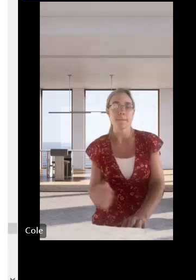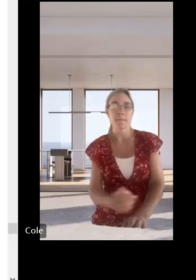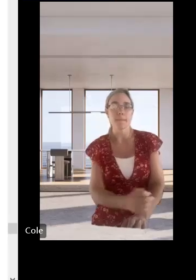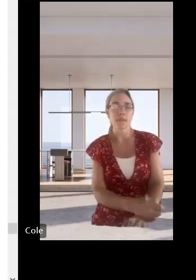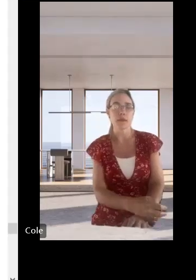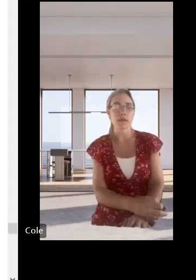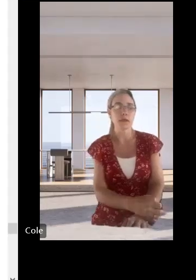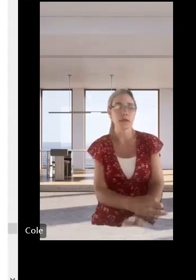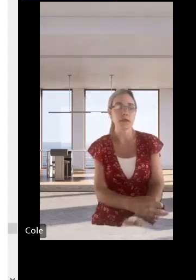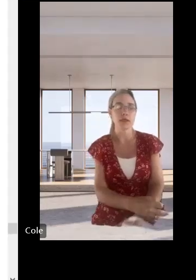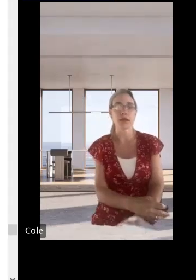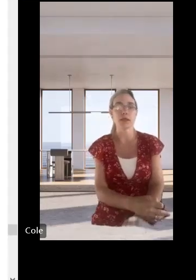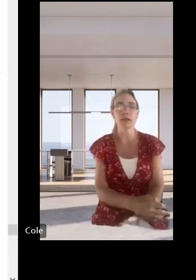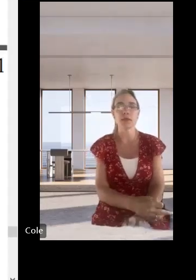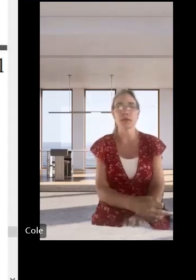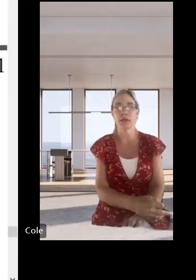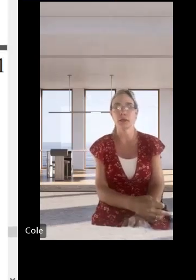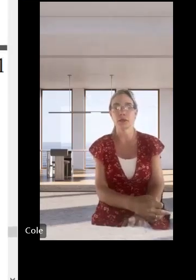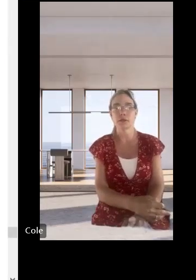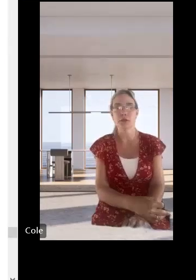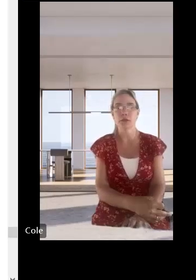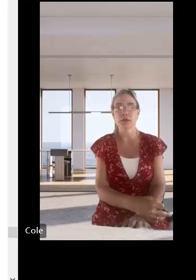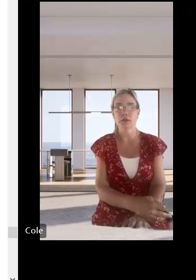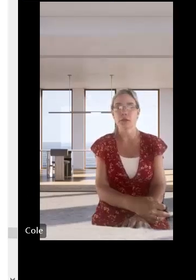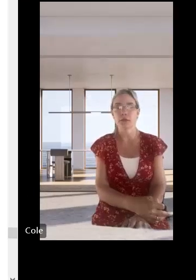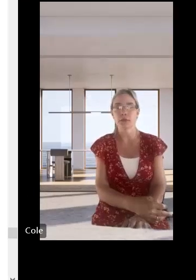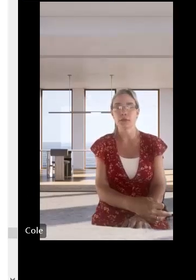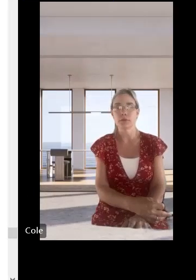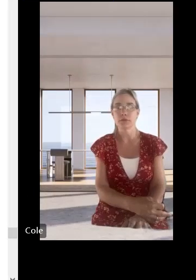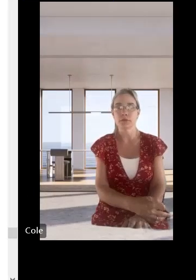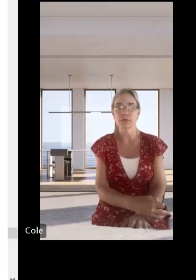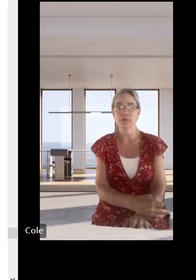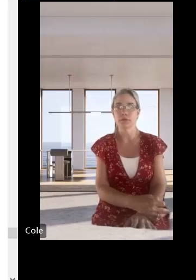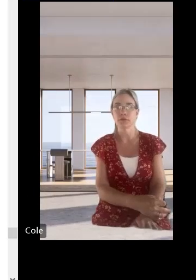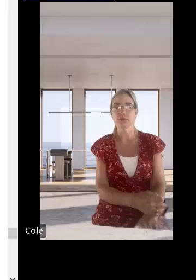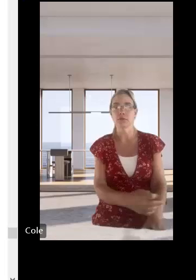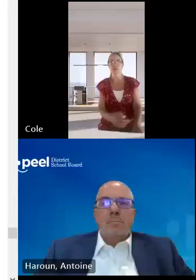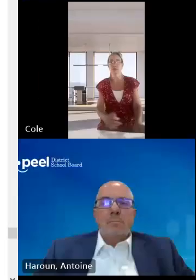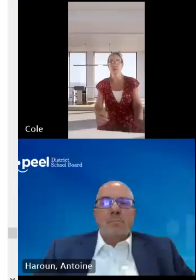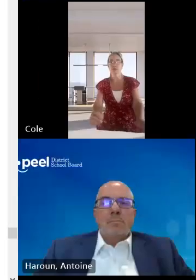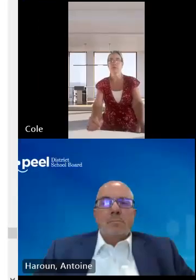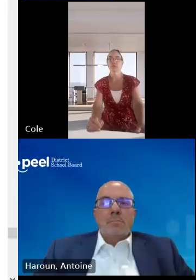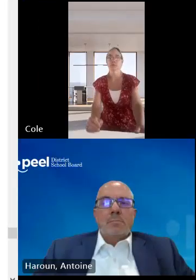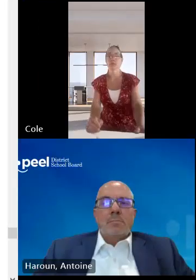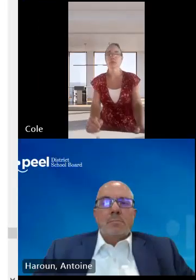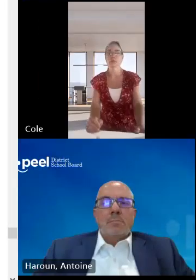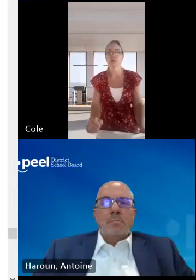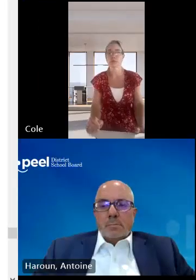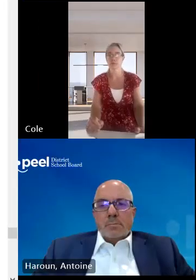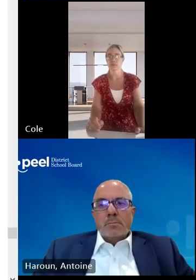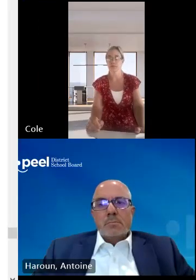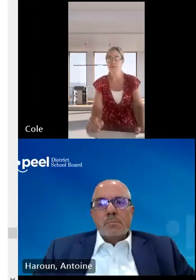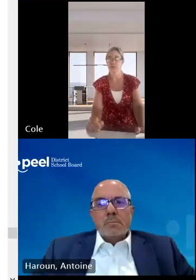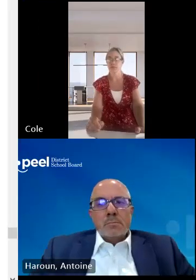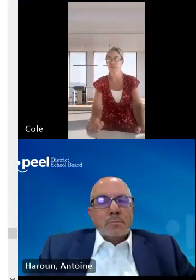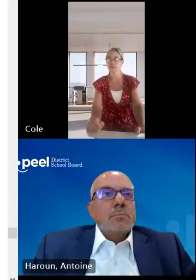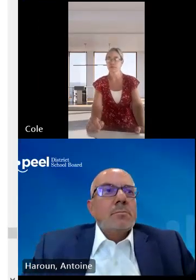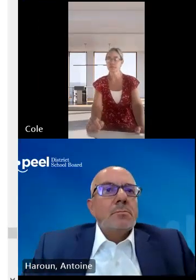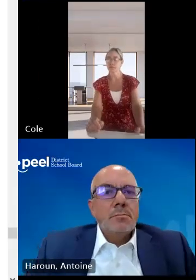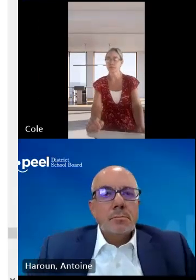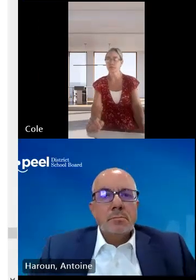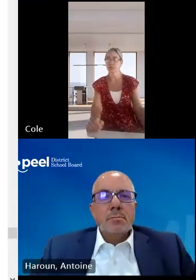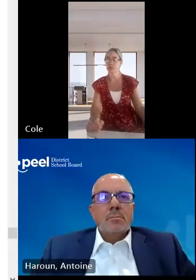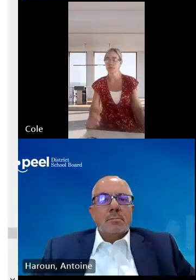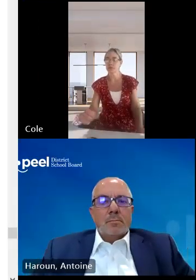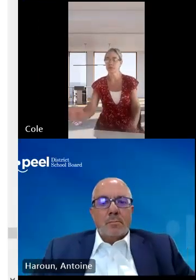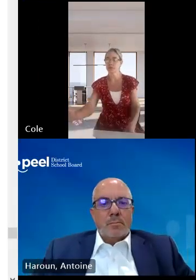And that would be all for you. So do we have any questions related to these items? So we're getting down to